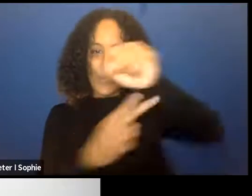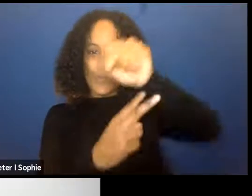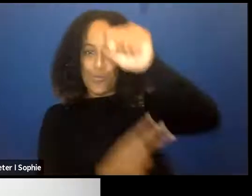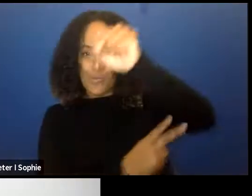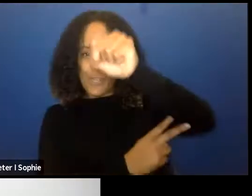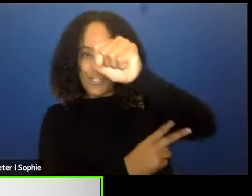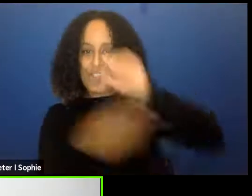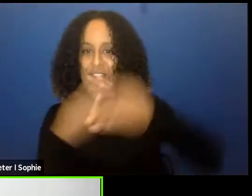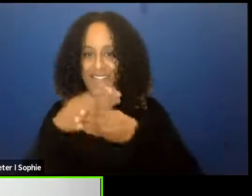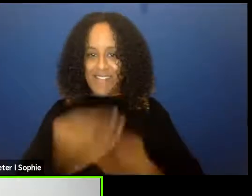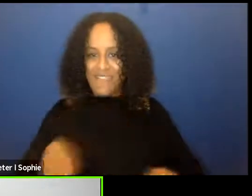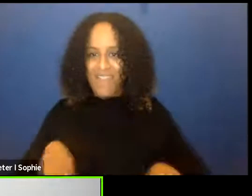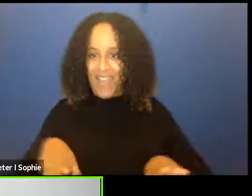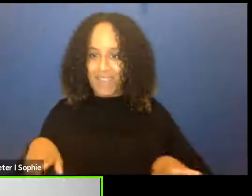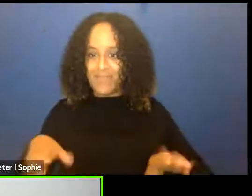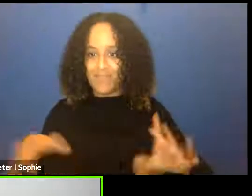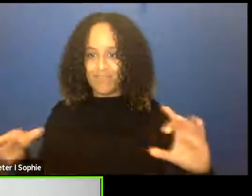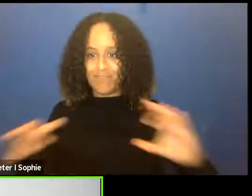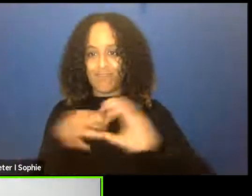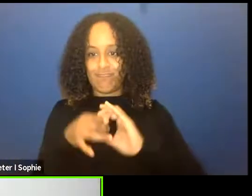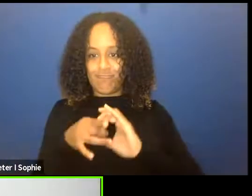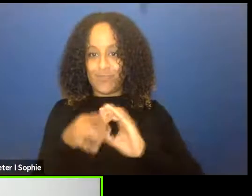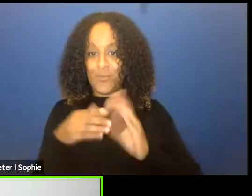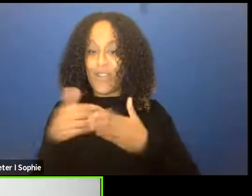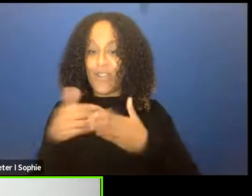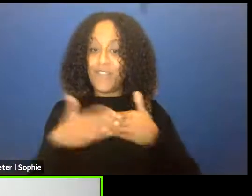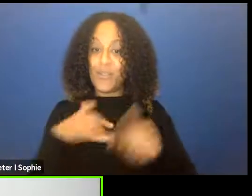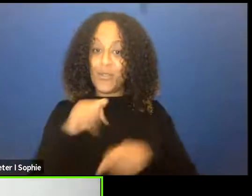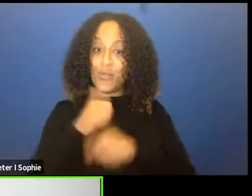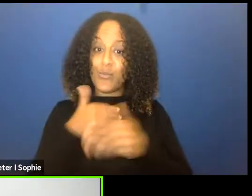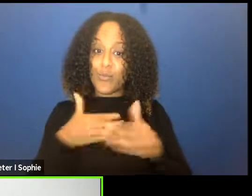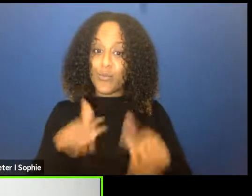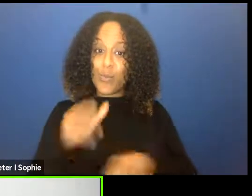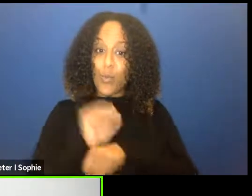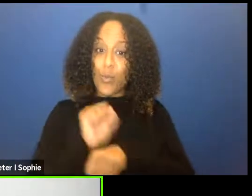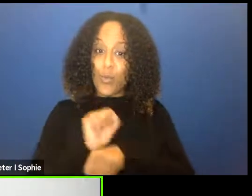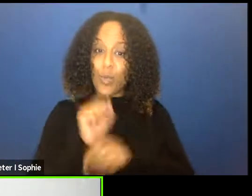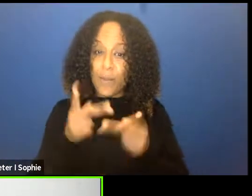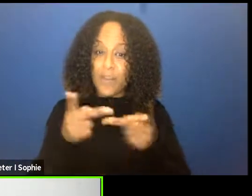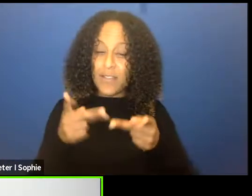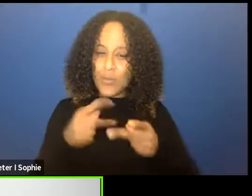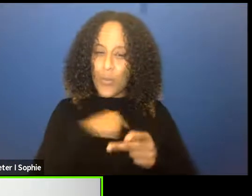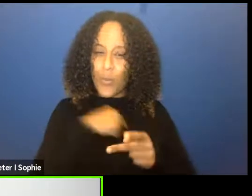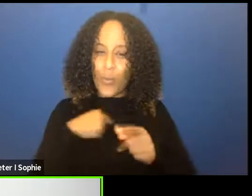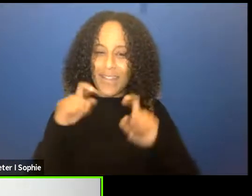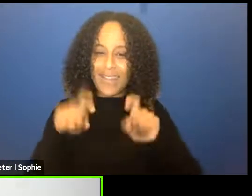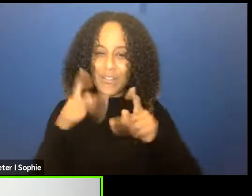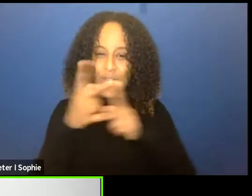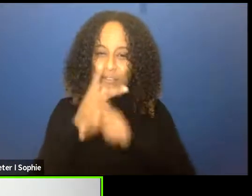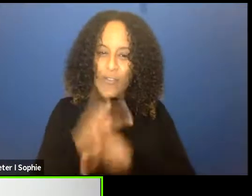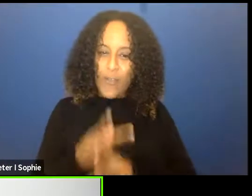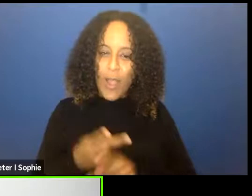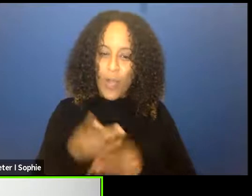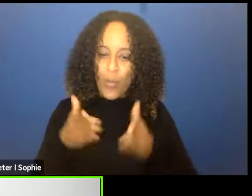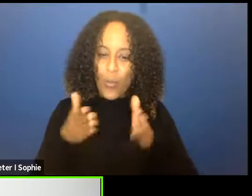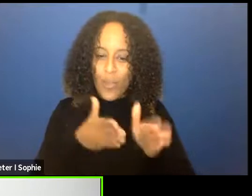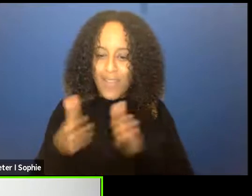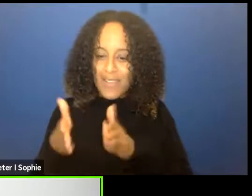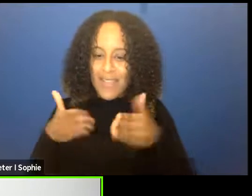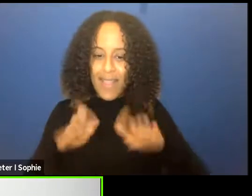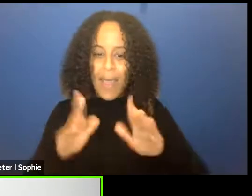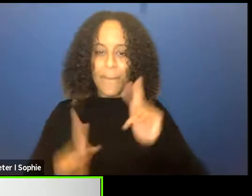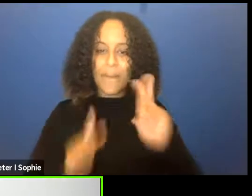divides. Yeah. So even in the remote workplace, we need to figure out ways to allow people to make those